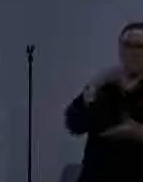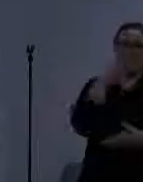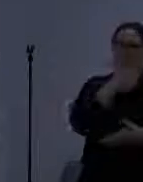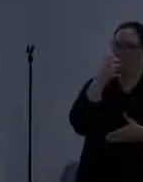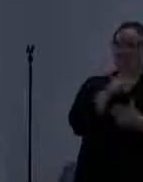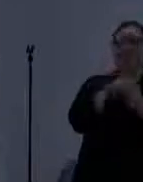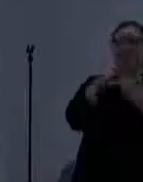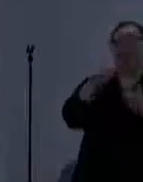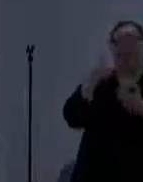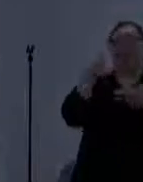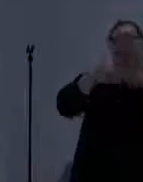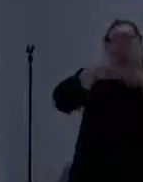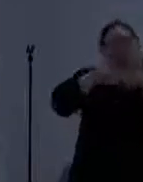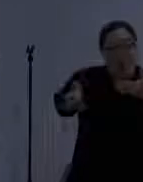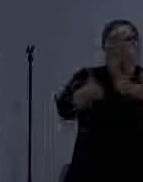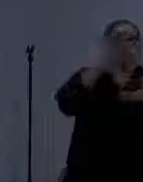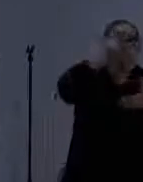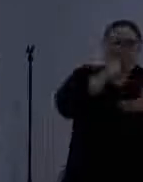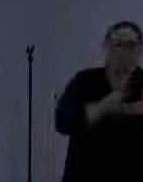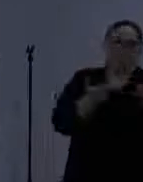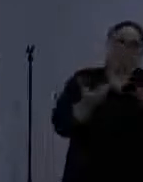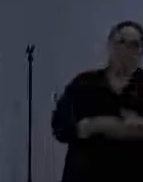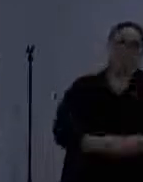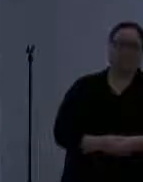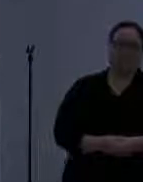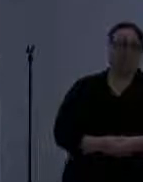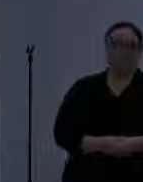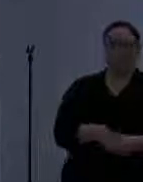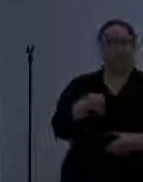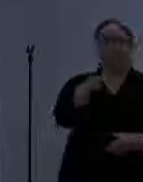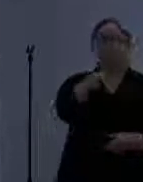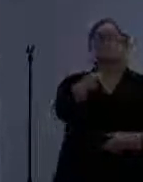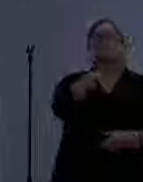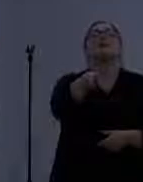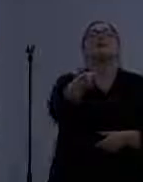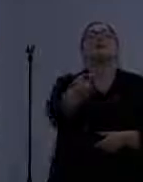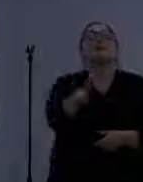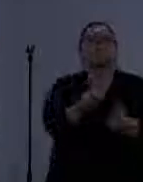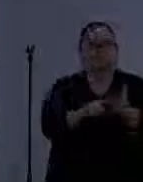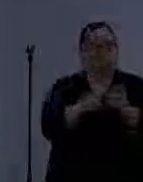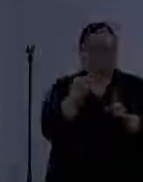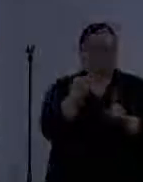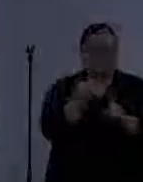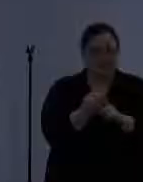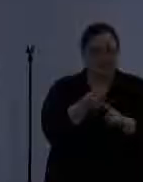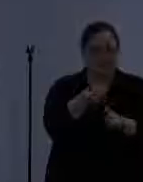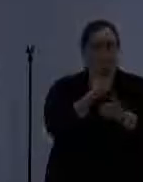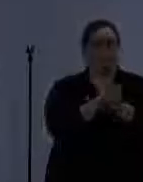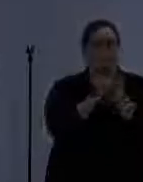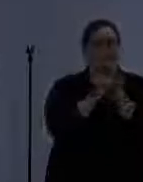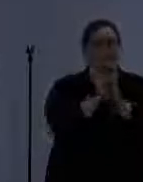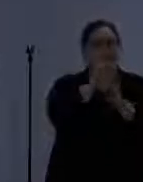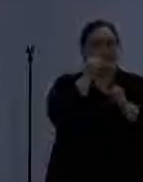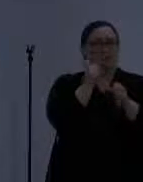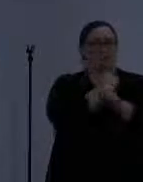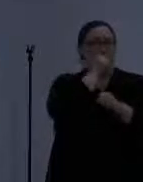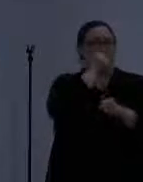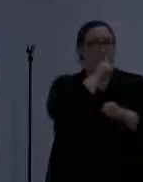Yep. So nothing would get done then as making people accountable?